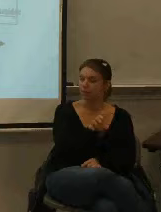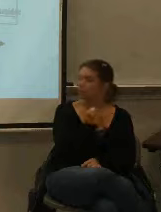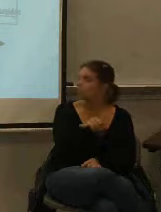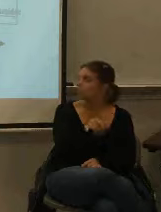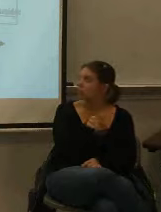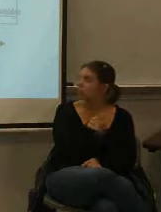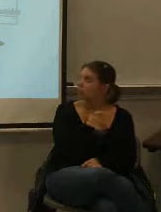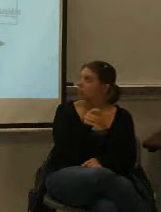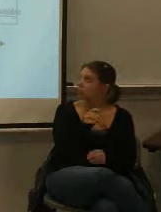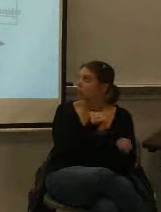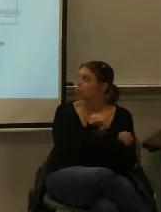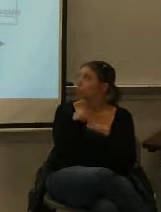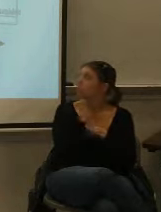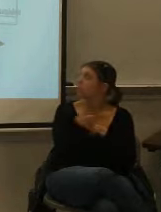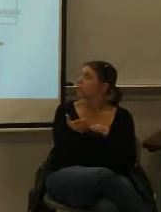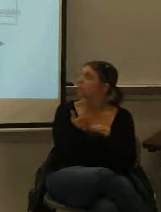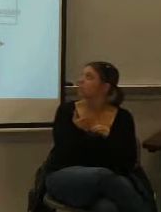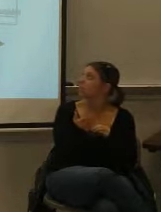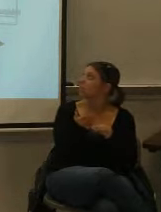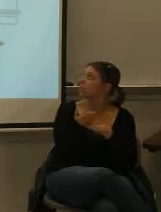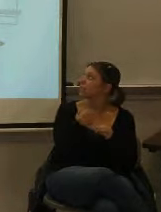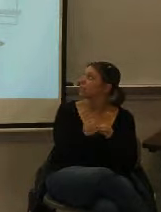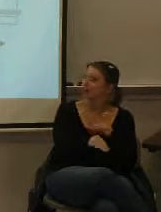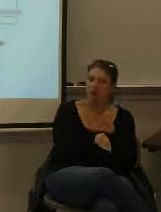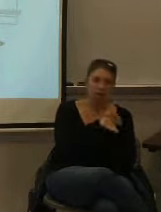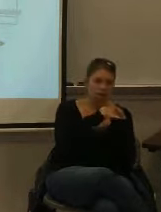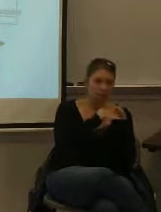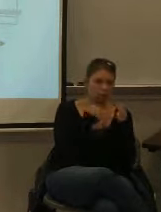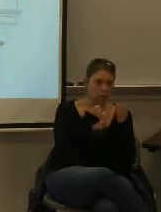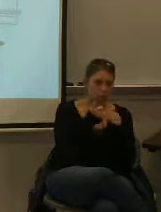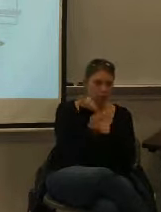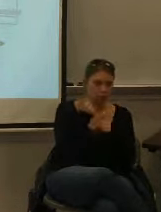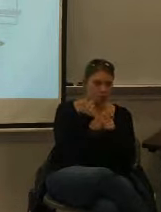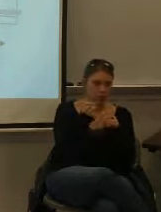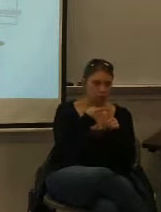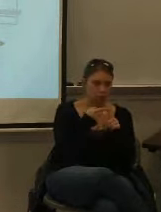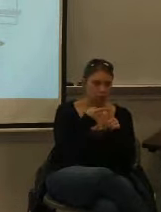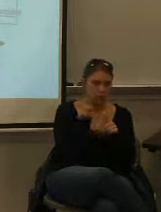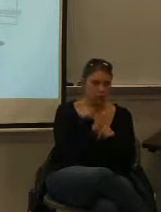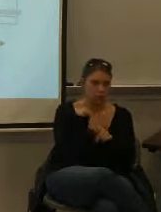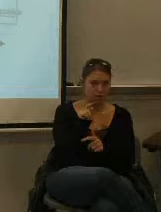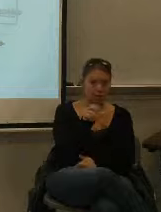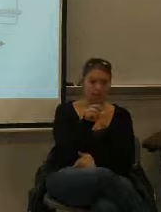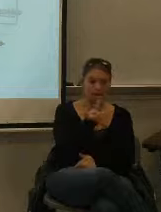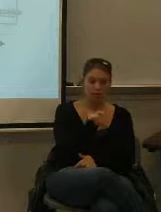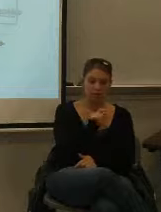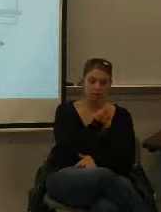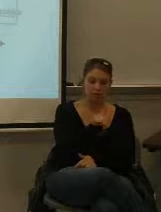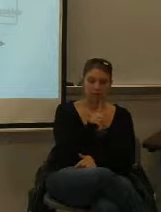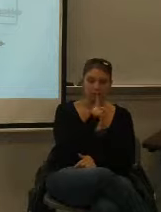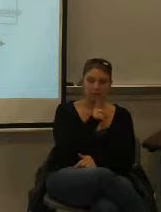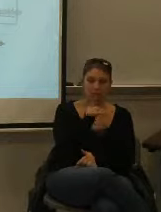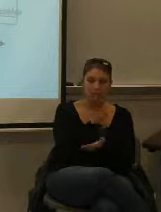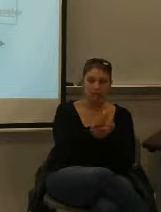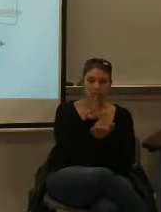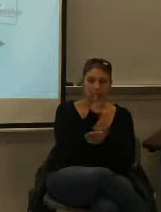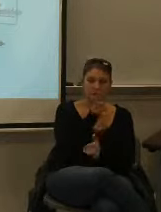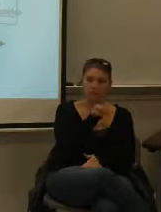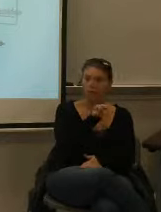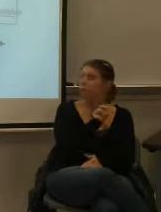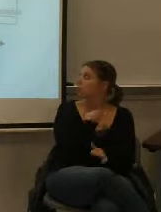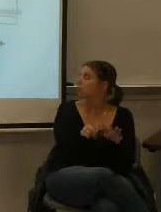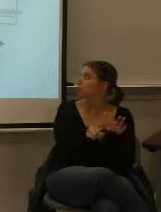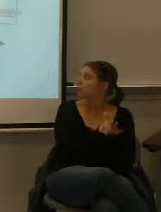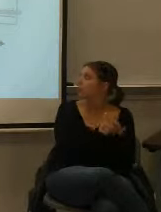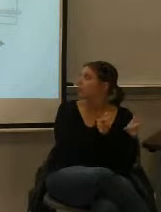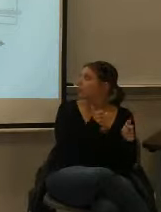all of these things, squeeze all of these things up closer to where the outfall is, and your clean water fauna comes